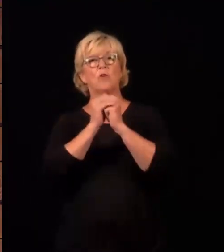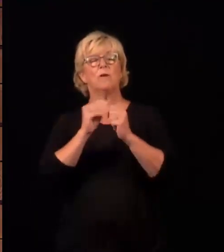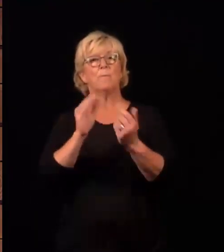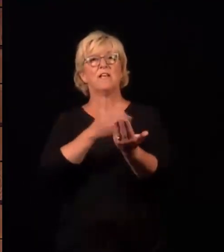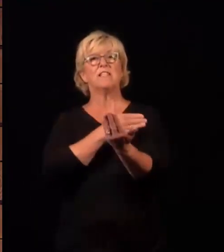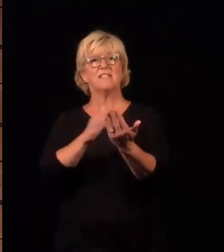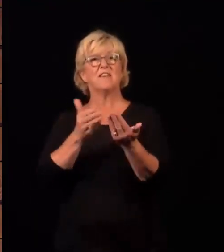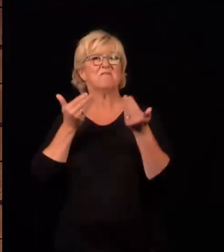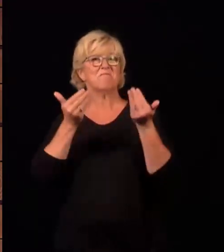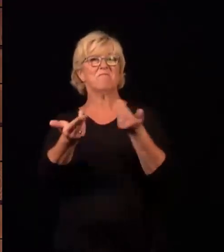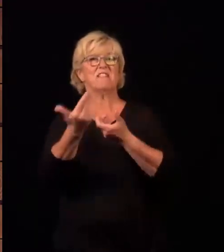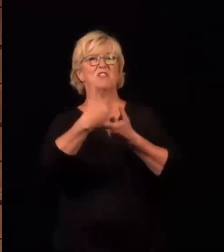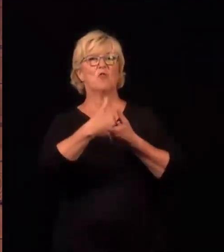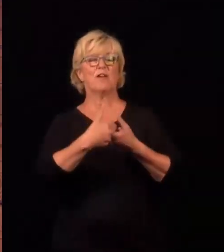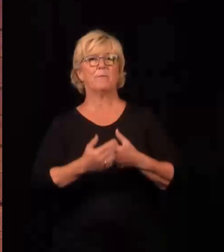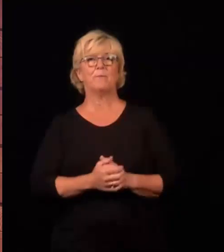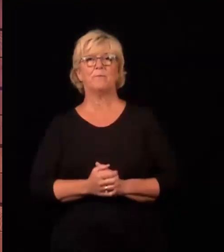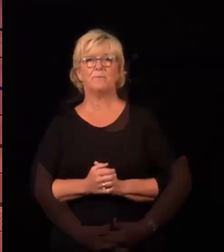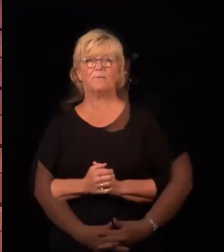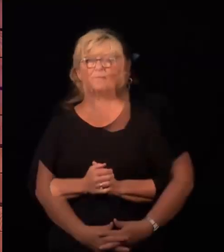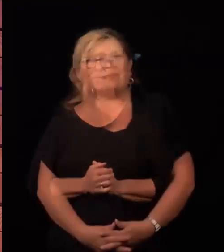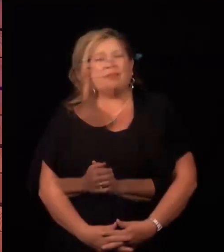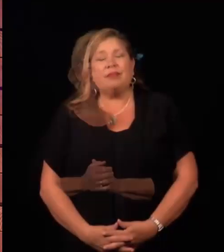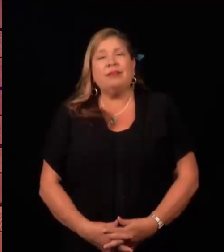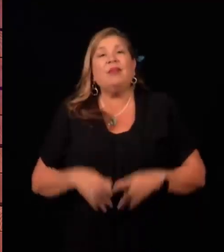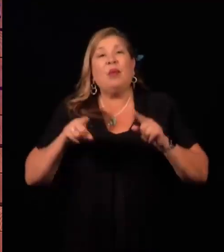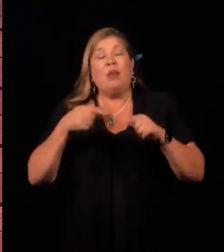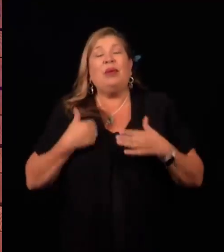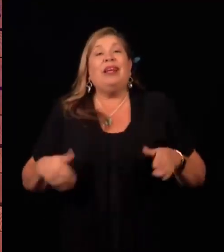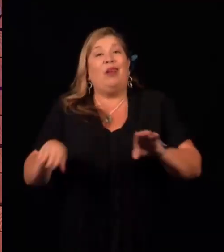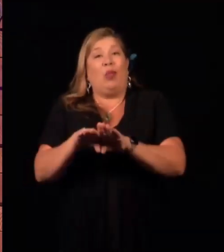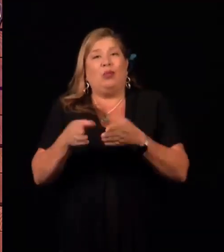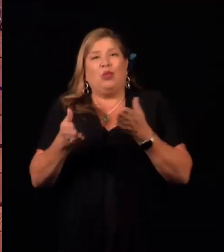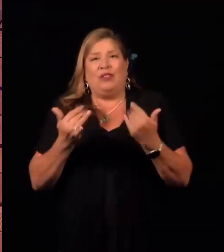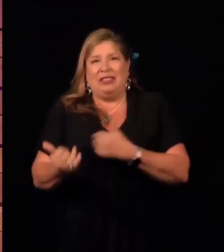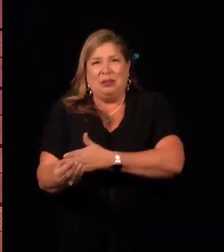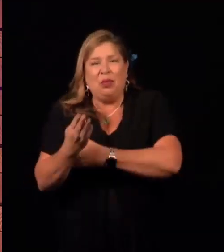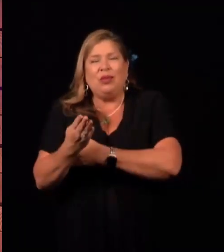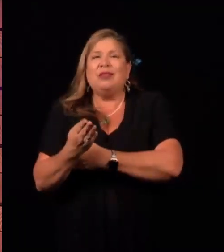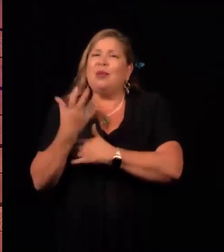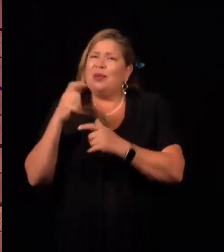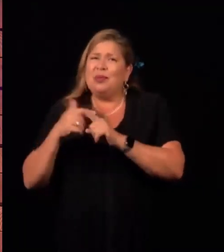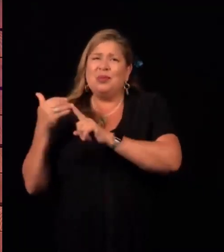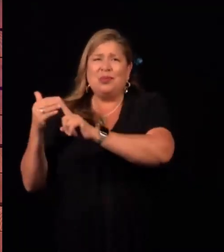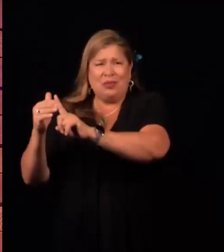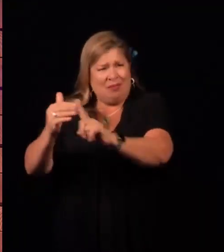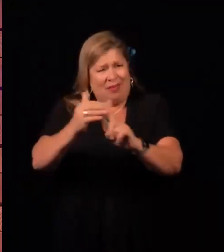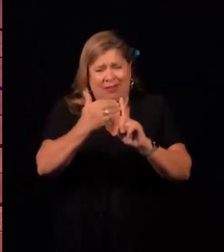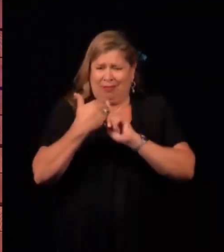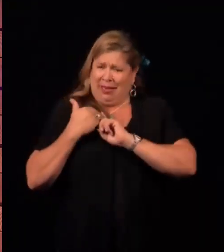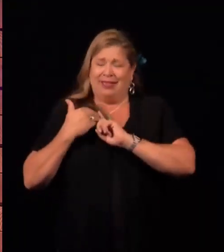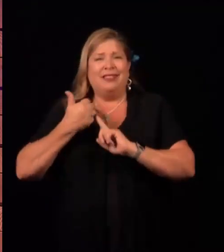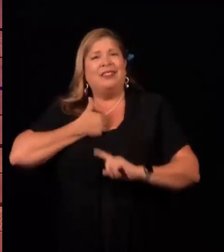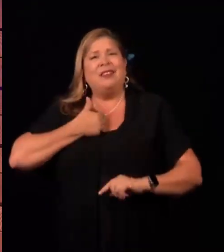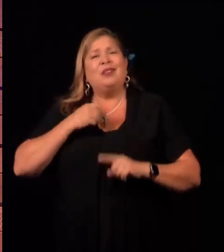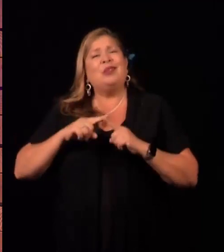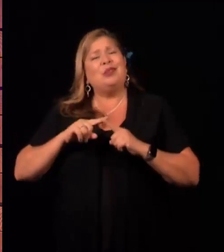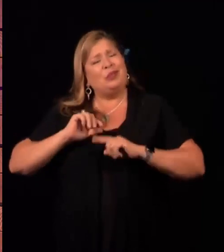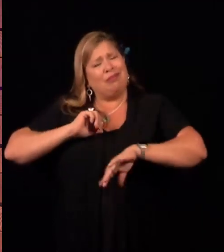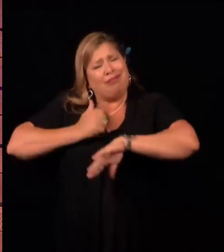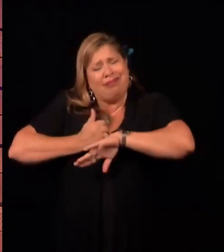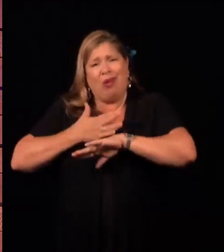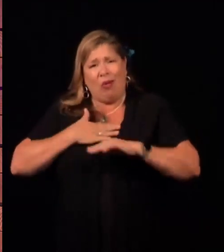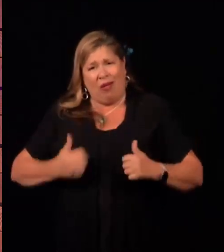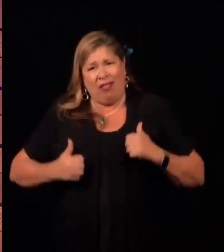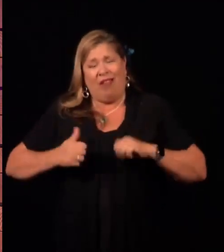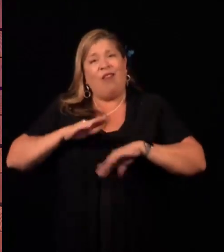song. Let's do that together. As we close the service this morning, let's remind ourselves to build our life on the